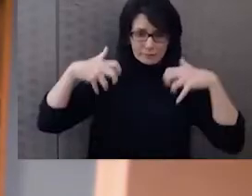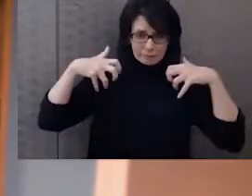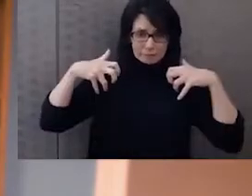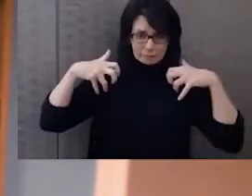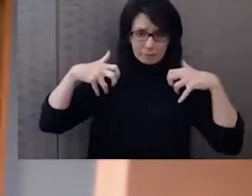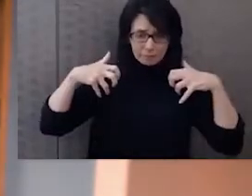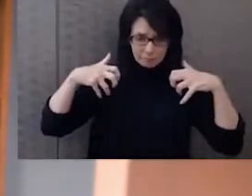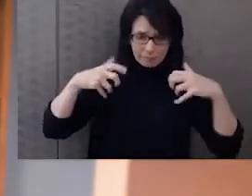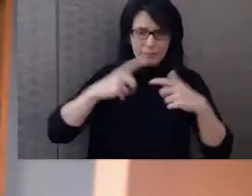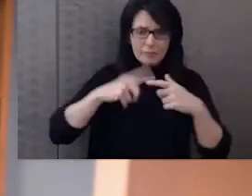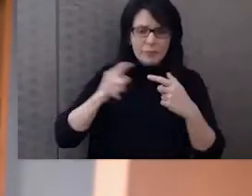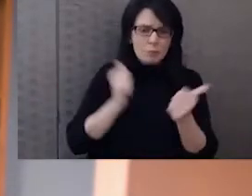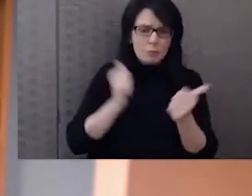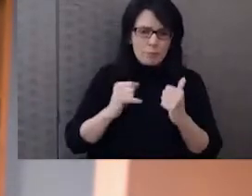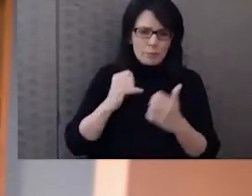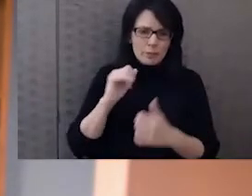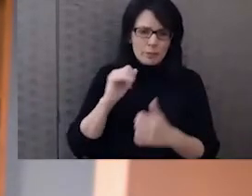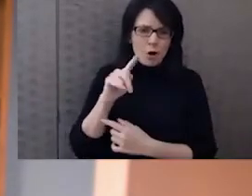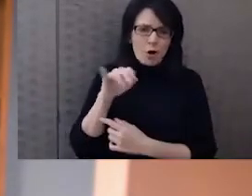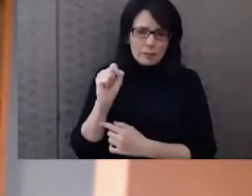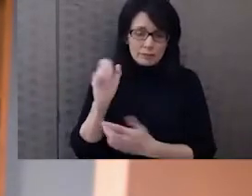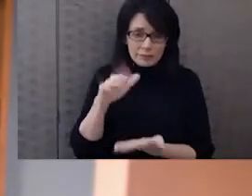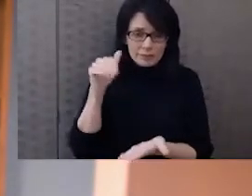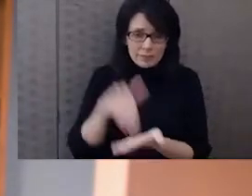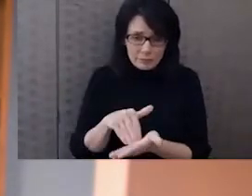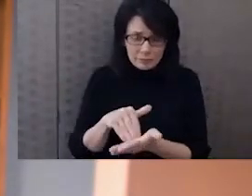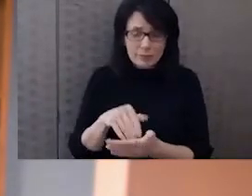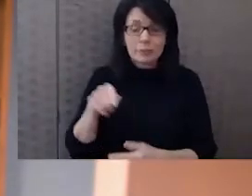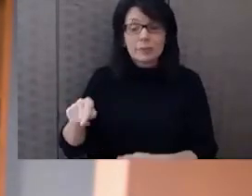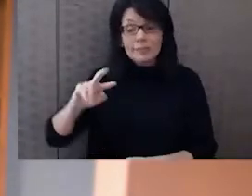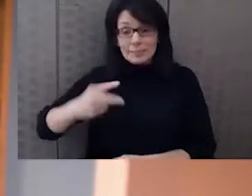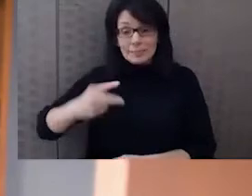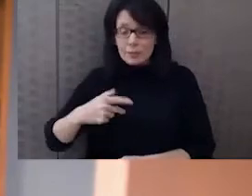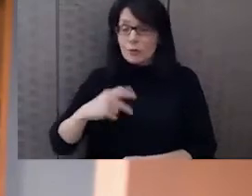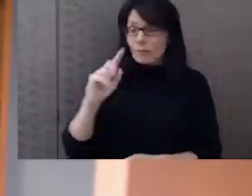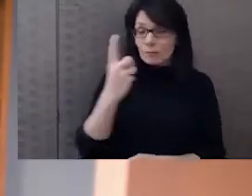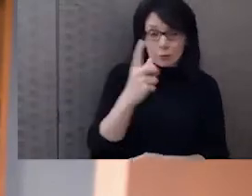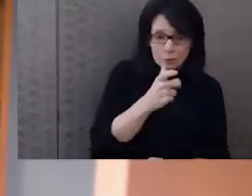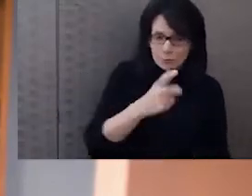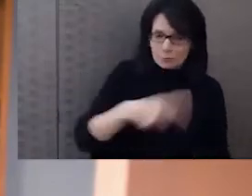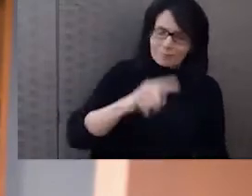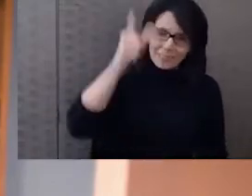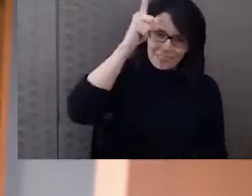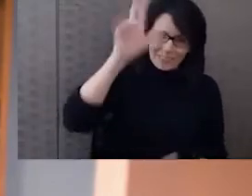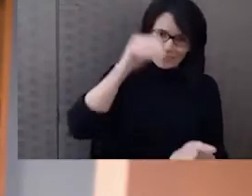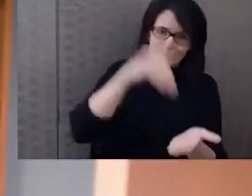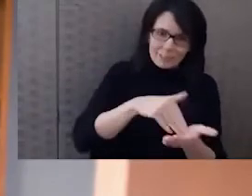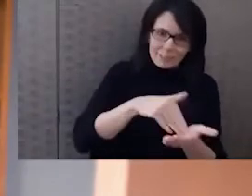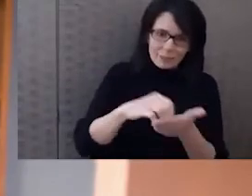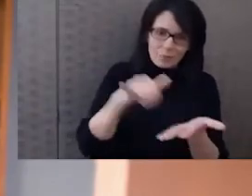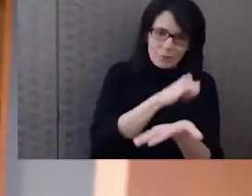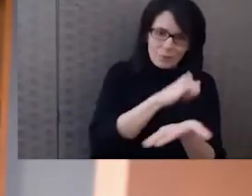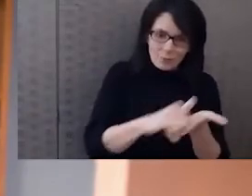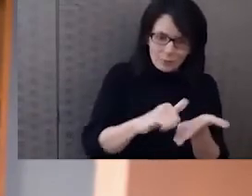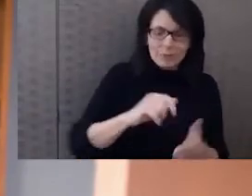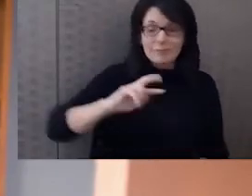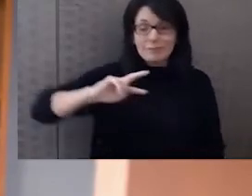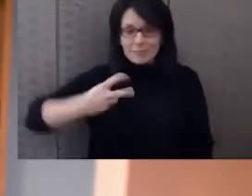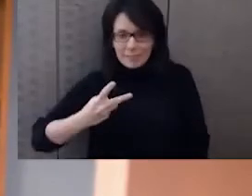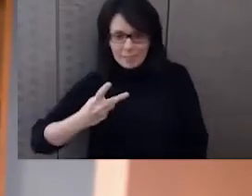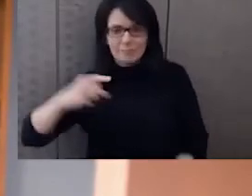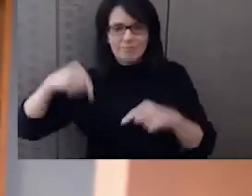Lincoln Center. Jamie McKeon is a board member valued tremendously.